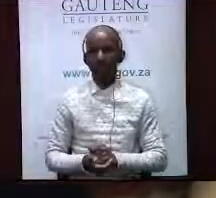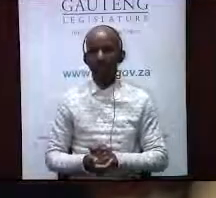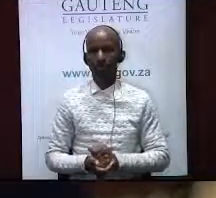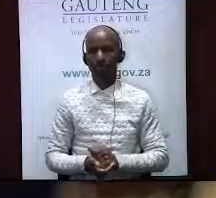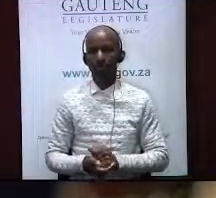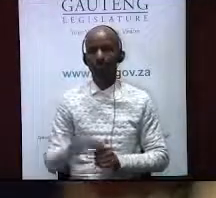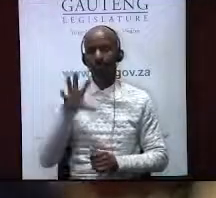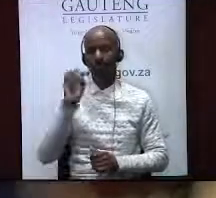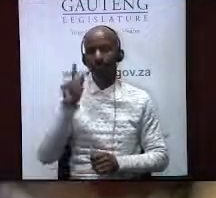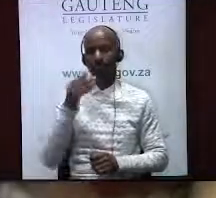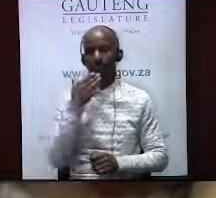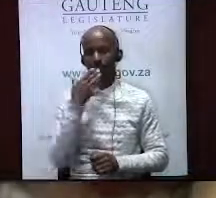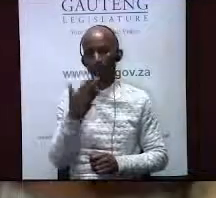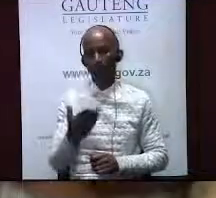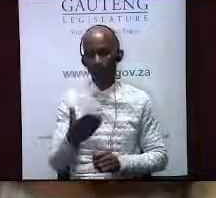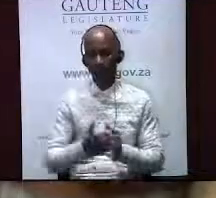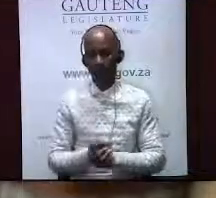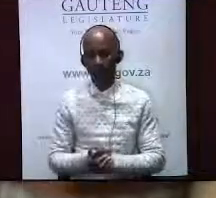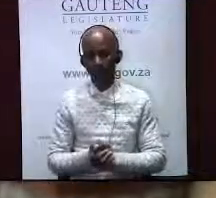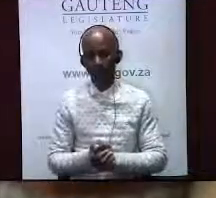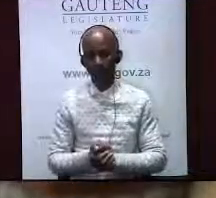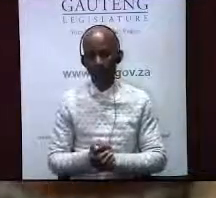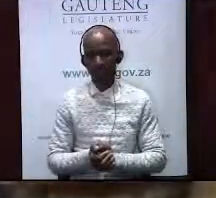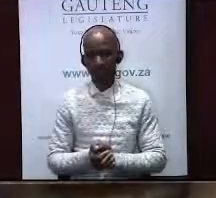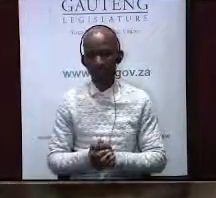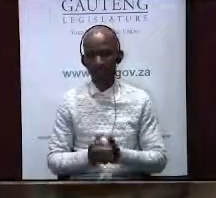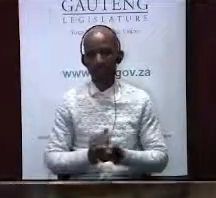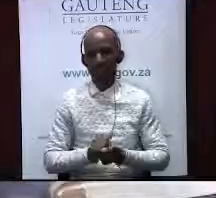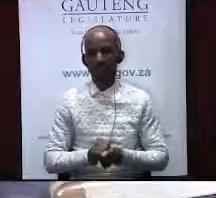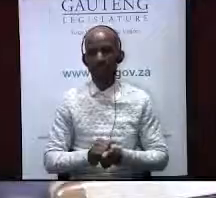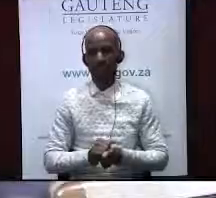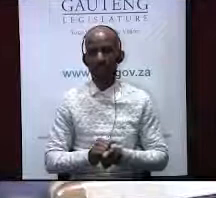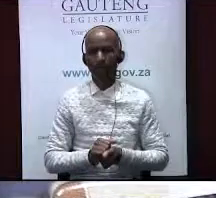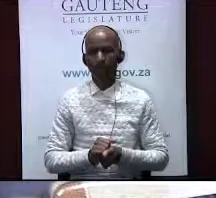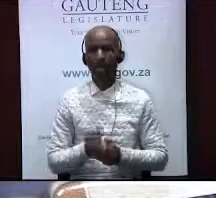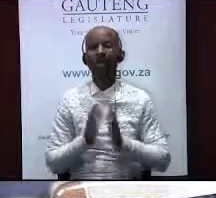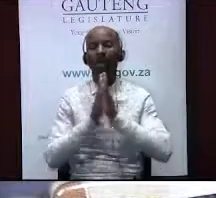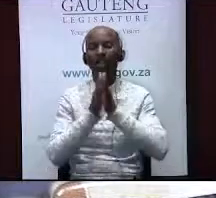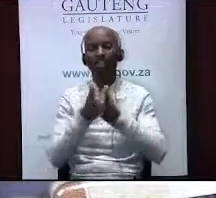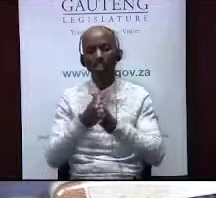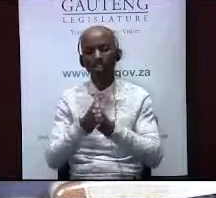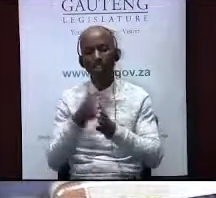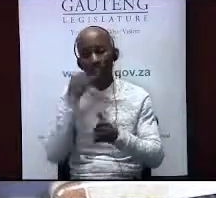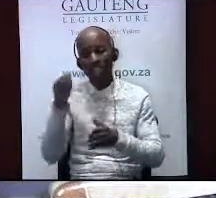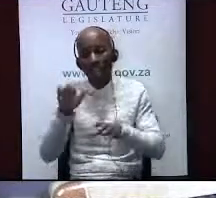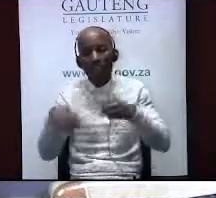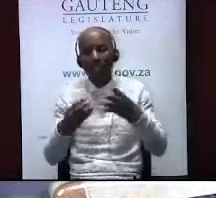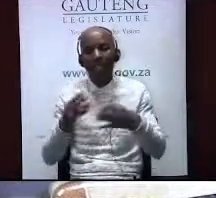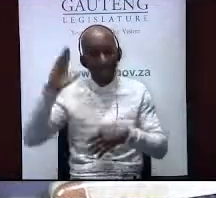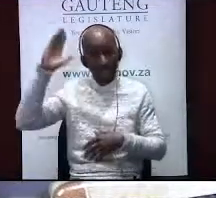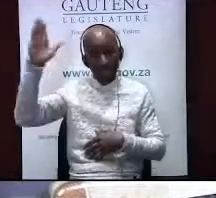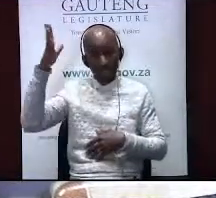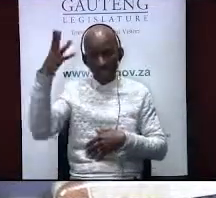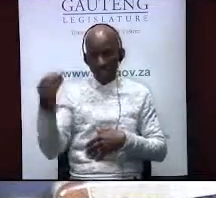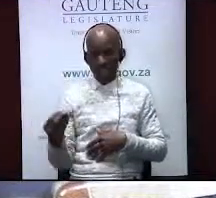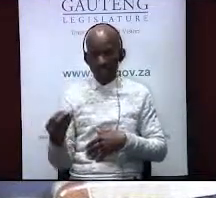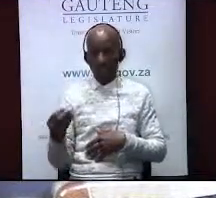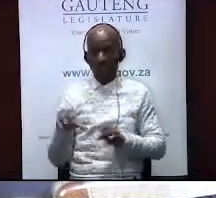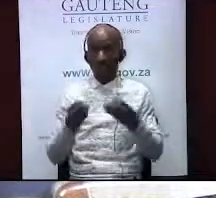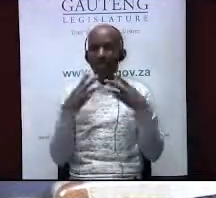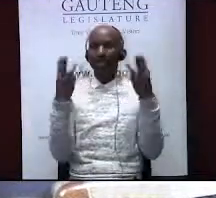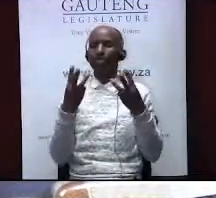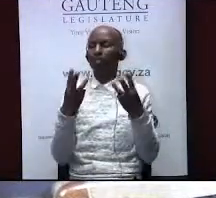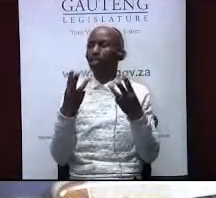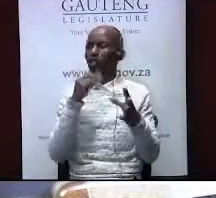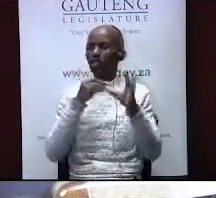okay. Thank you very much. Nekikupa will check out how many hands are outstanding. Who said about Tobaka